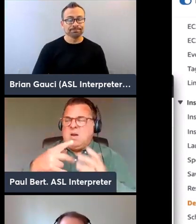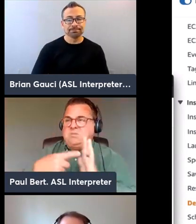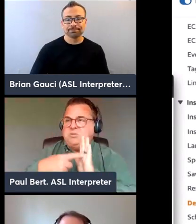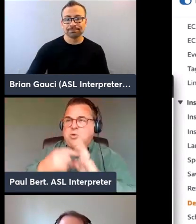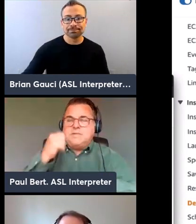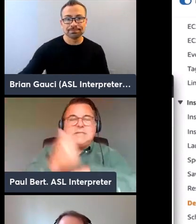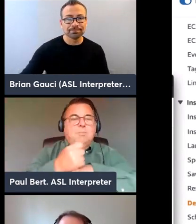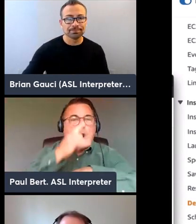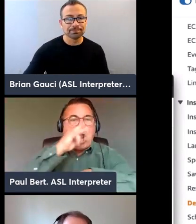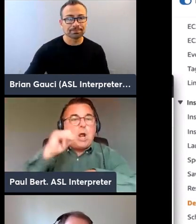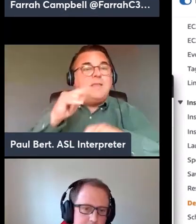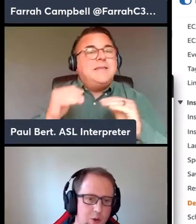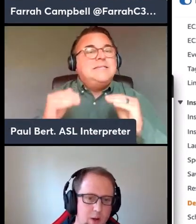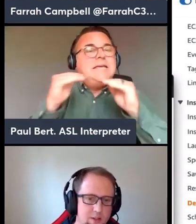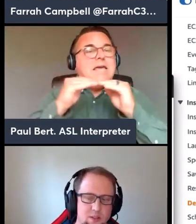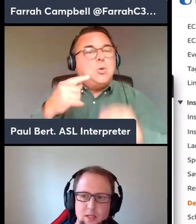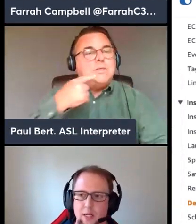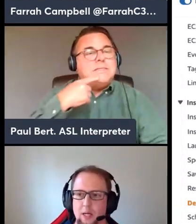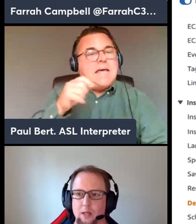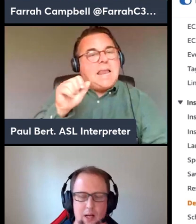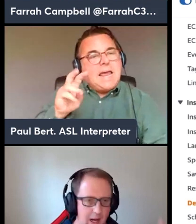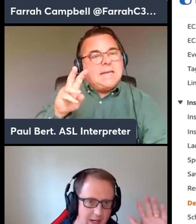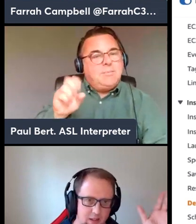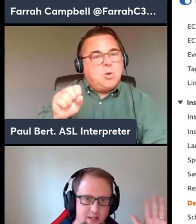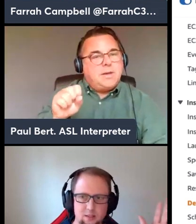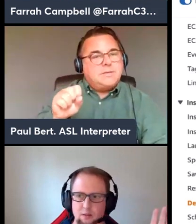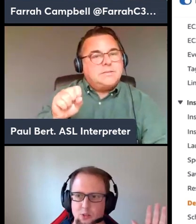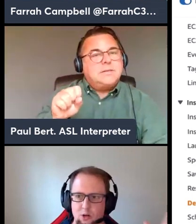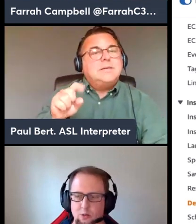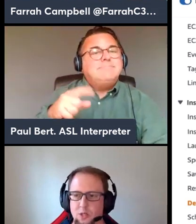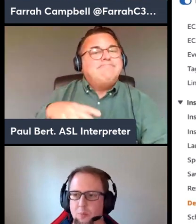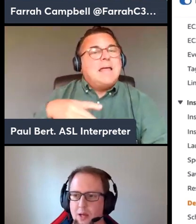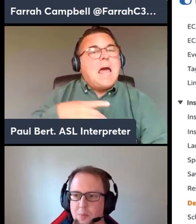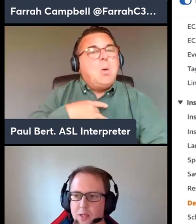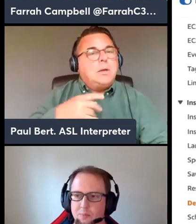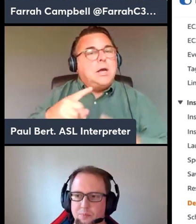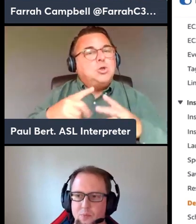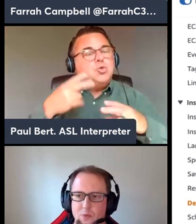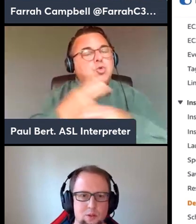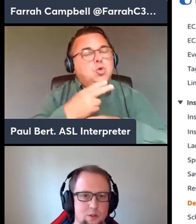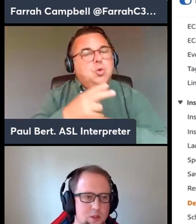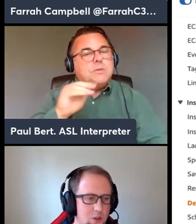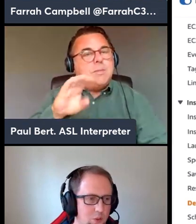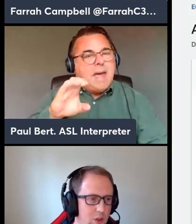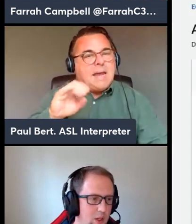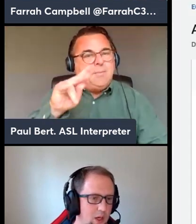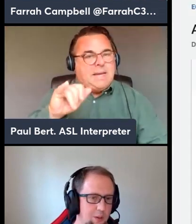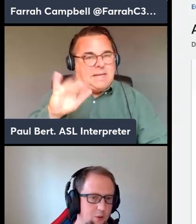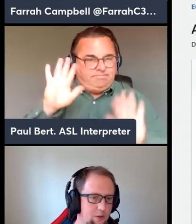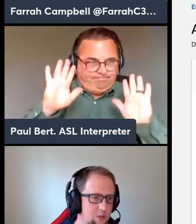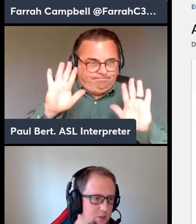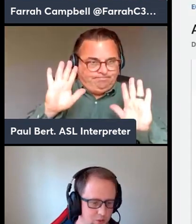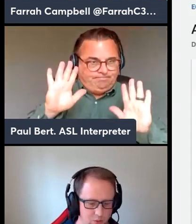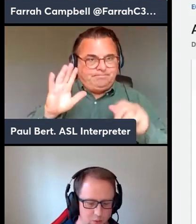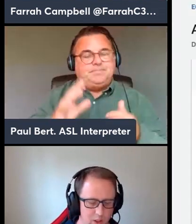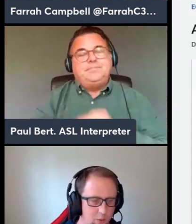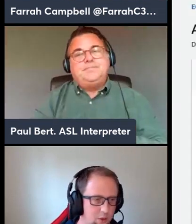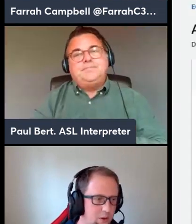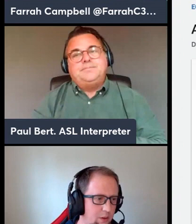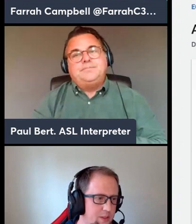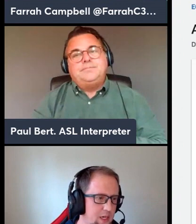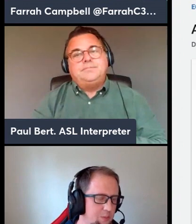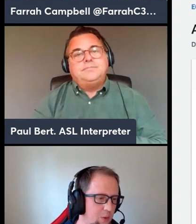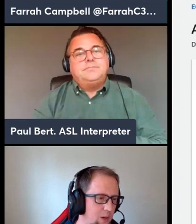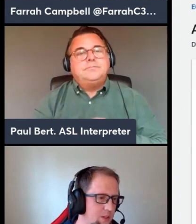so this is the equivalent of telling AWS, I'd like to start using a Mac Mini. So I'm going to we're